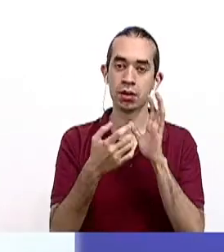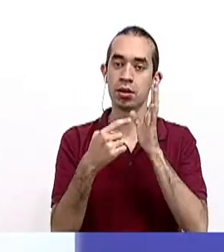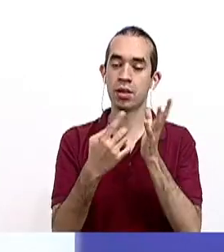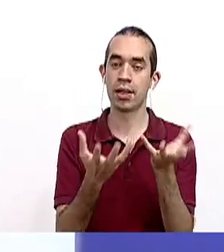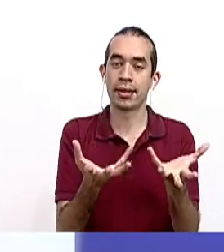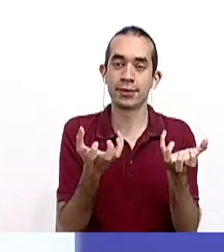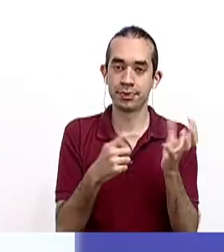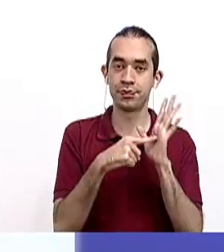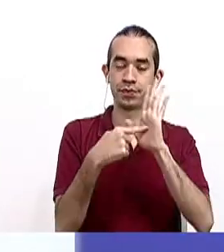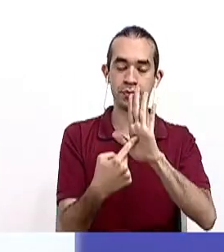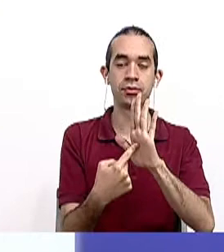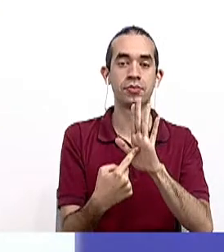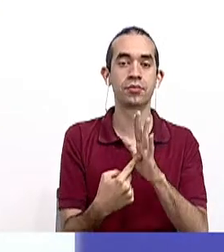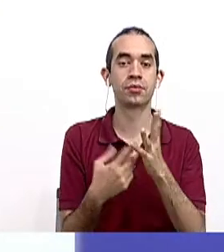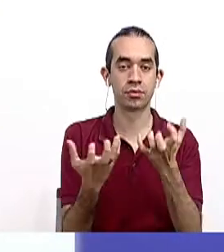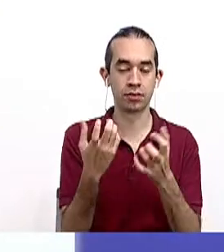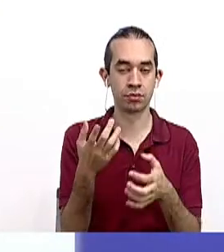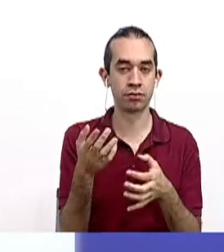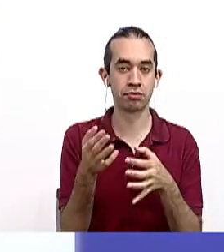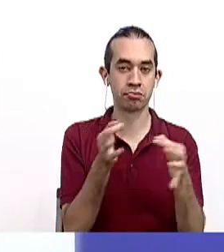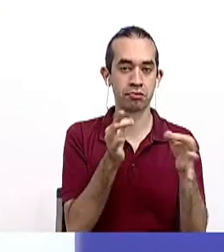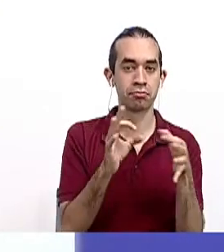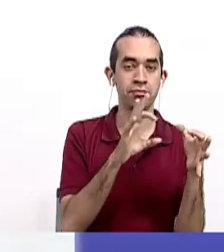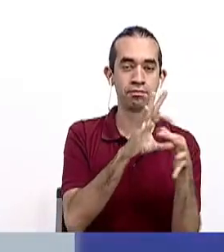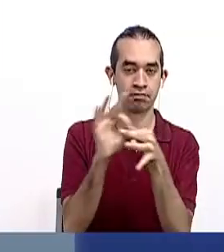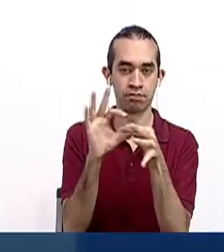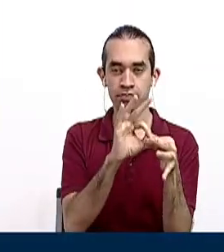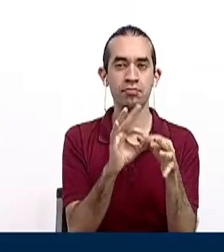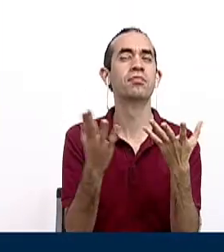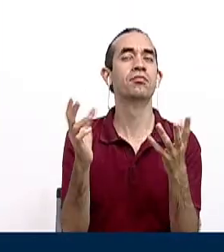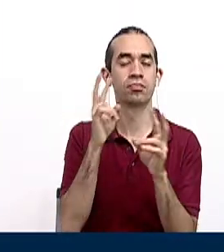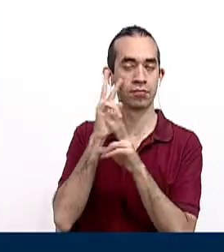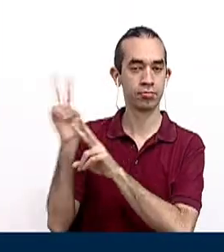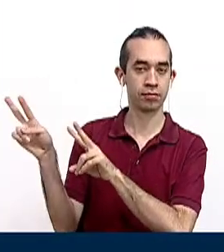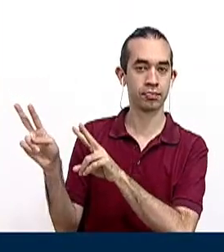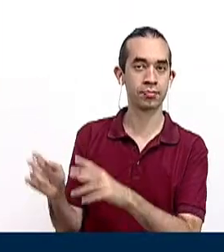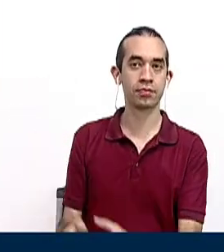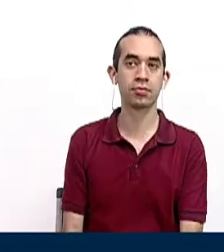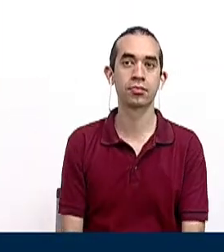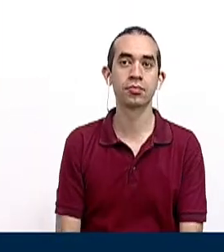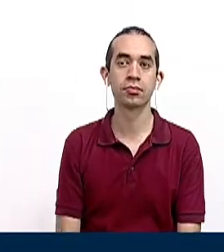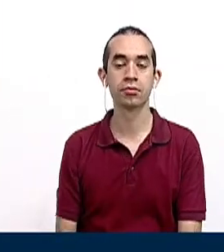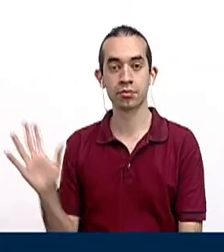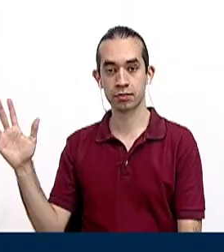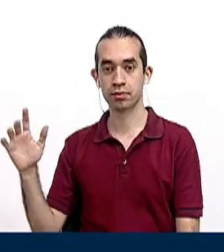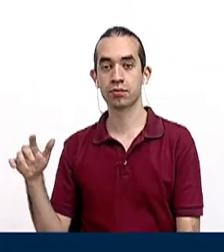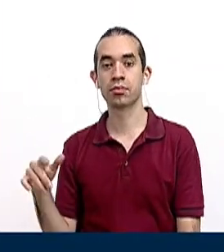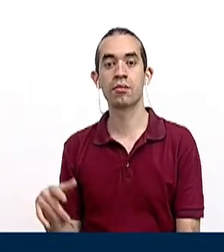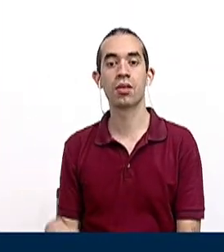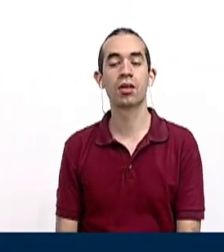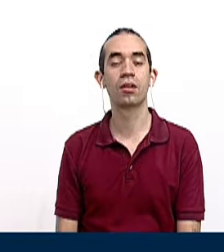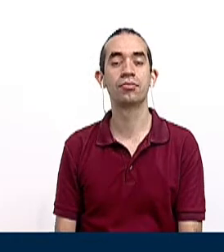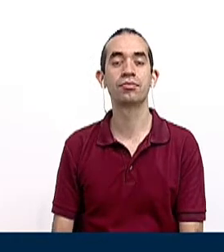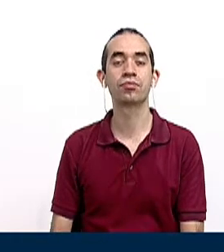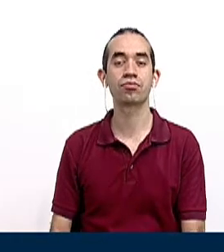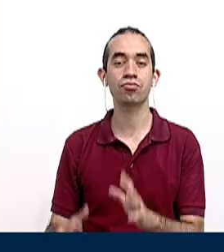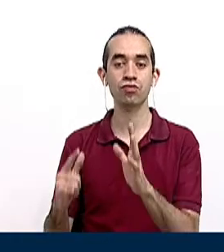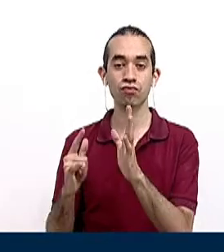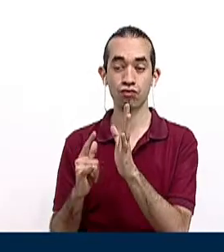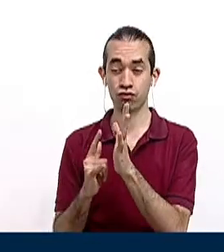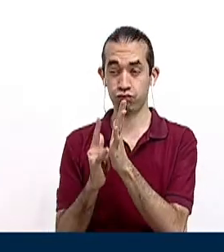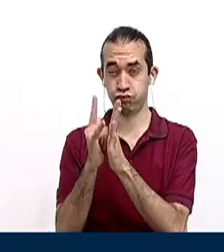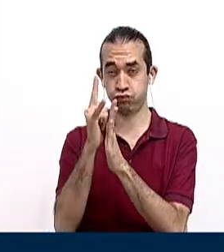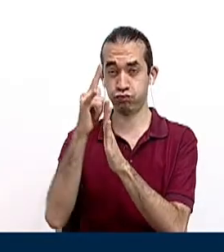want you to tell me what is the relation between these two pictures. Let's look at the pictures that I have. So I have this one with a space shuttle